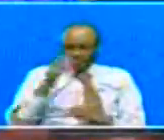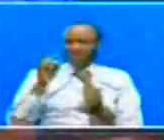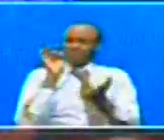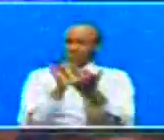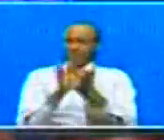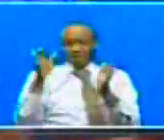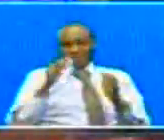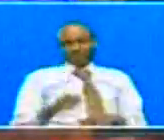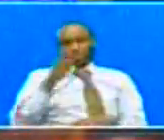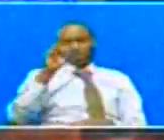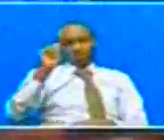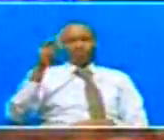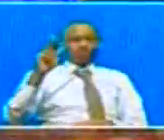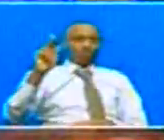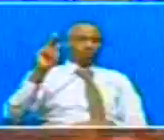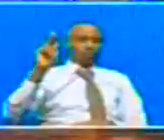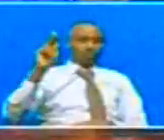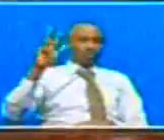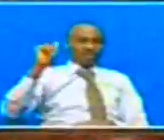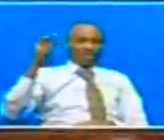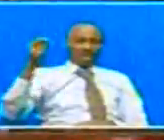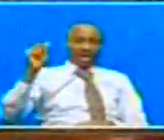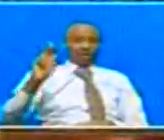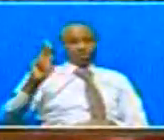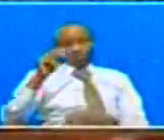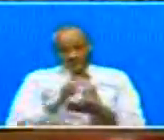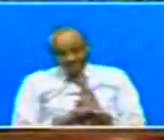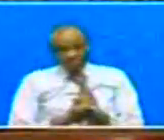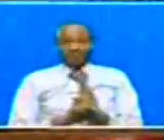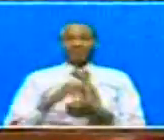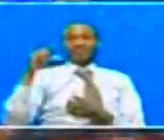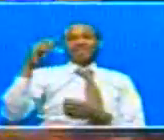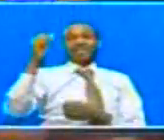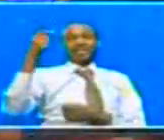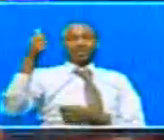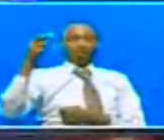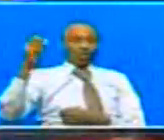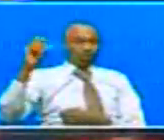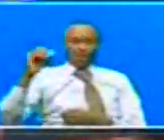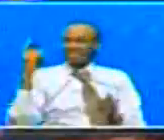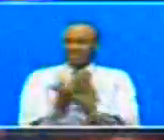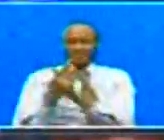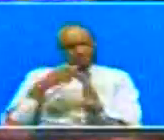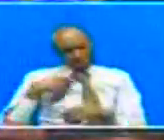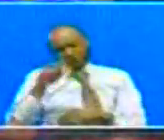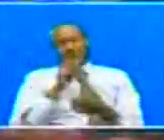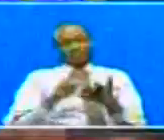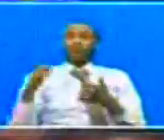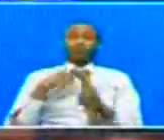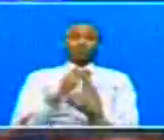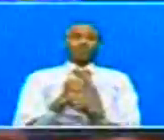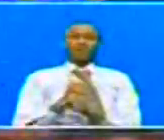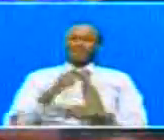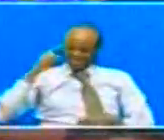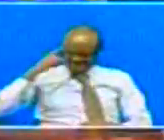Christopher Murungaro, Alfred Gitonga, John Githongo, Mwiraria, and all these people? I am saying the time has